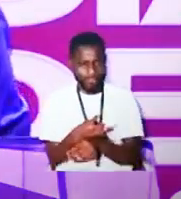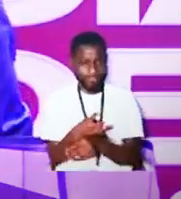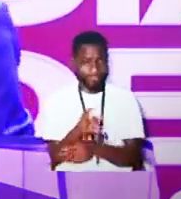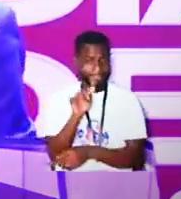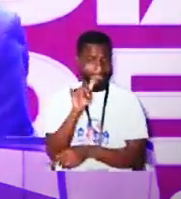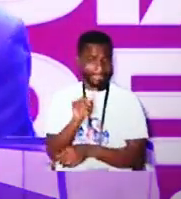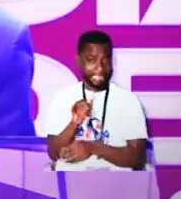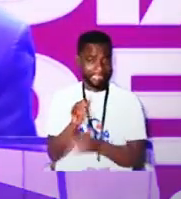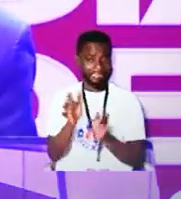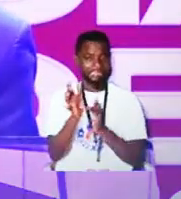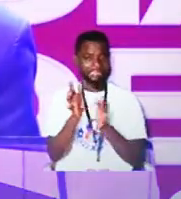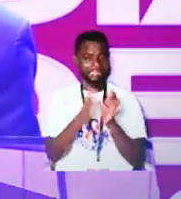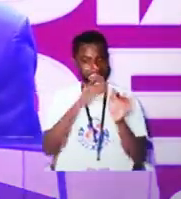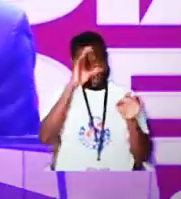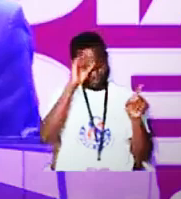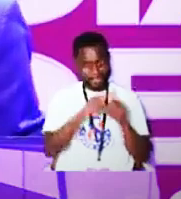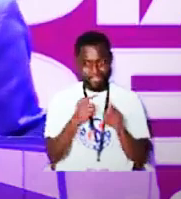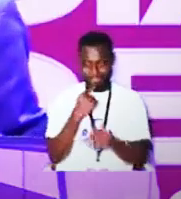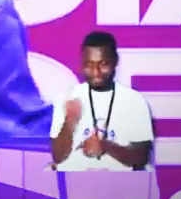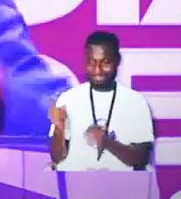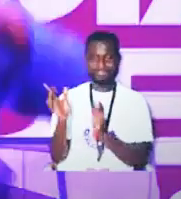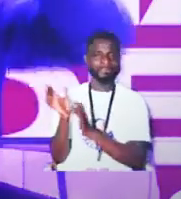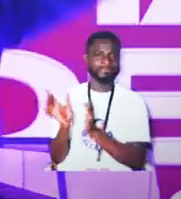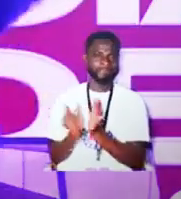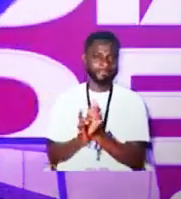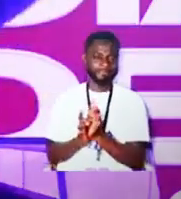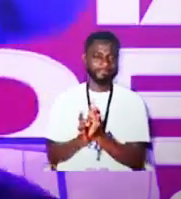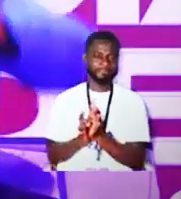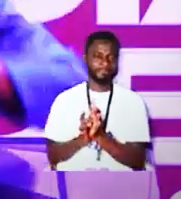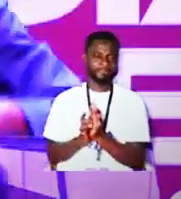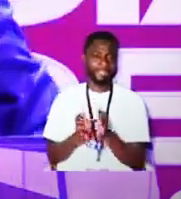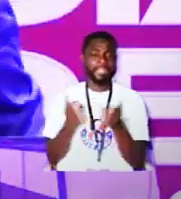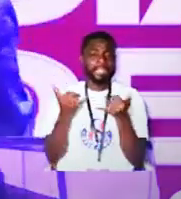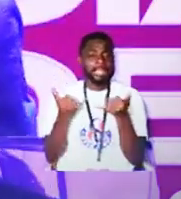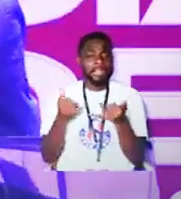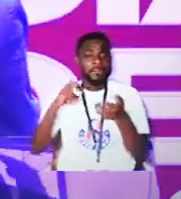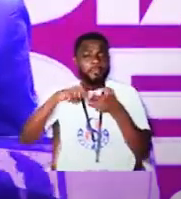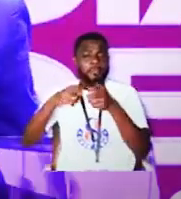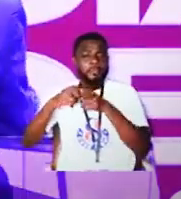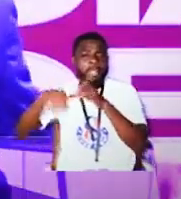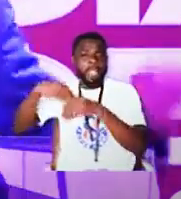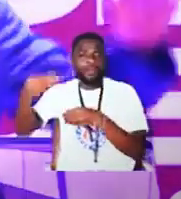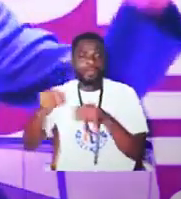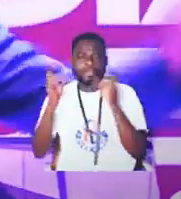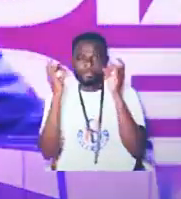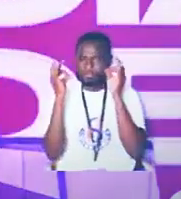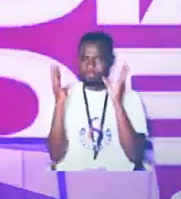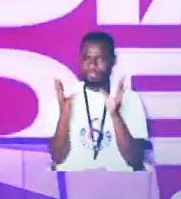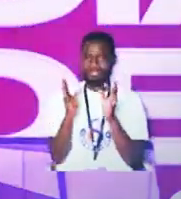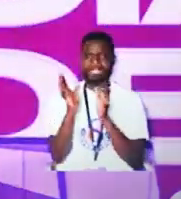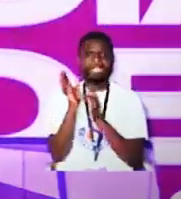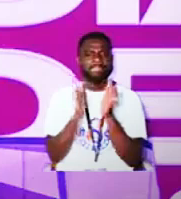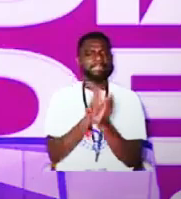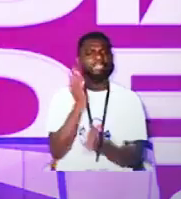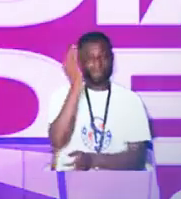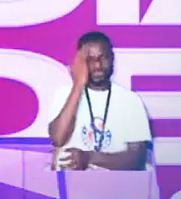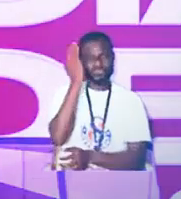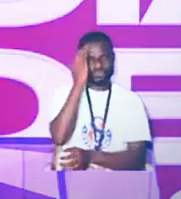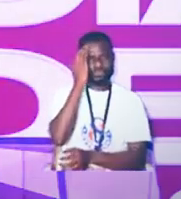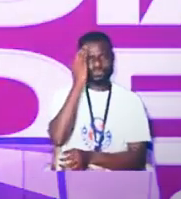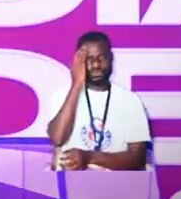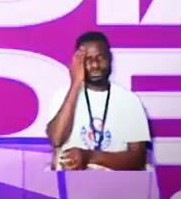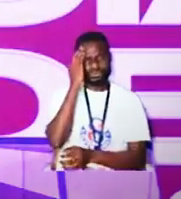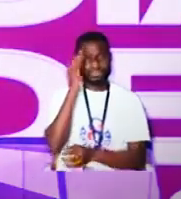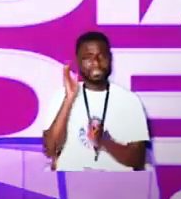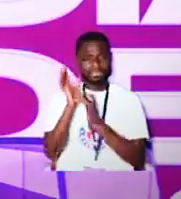Jesus' brothers to Jesus. Now, the situation out there was dangerous, and Jesus knew it.